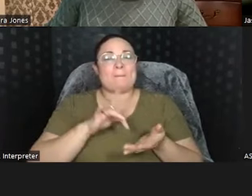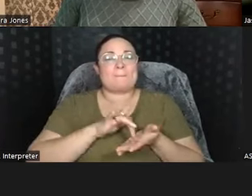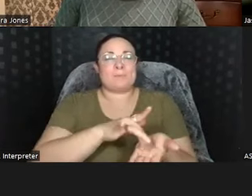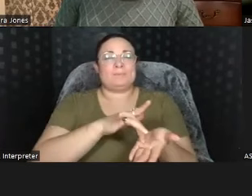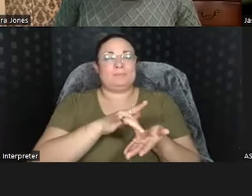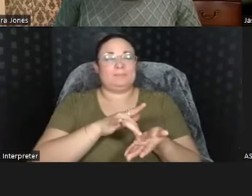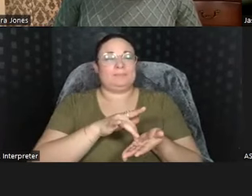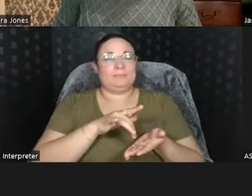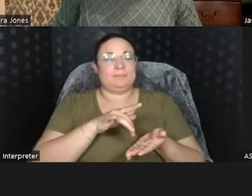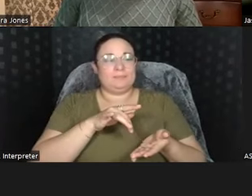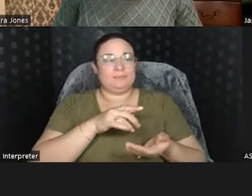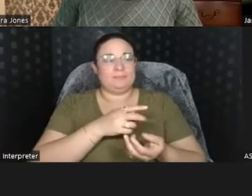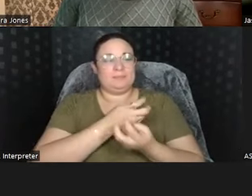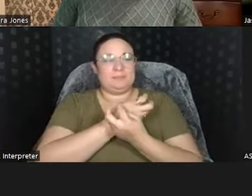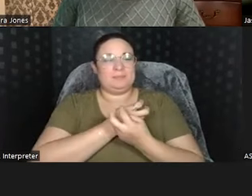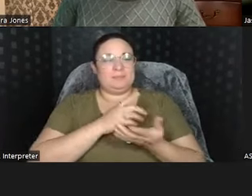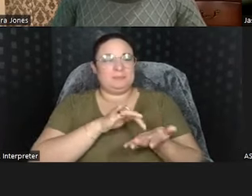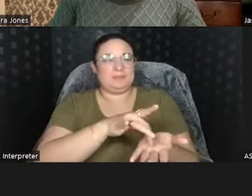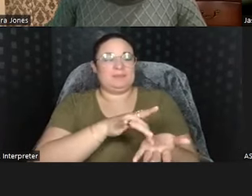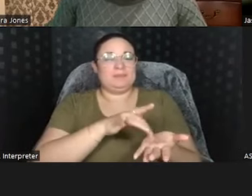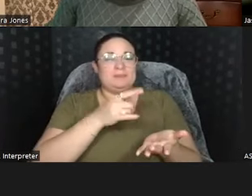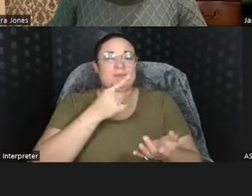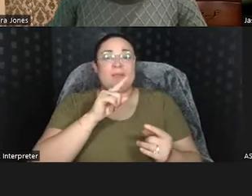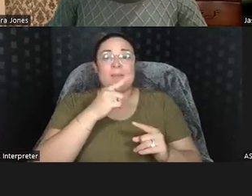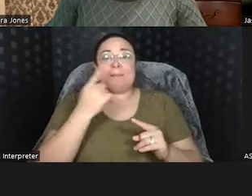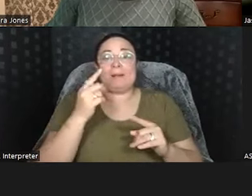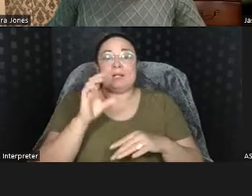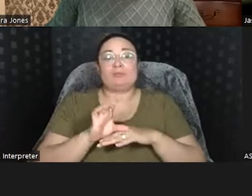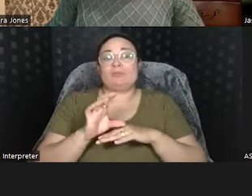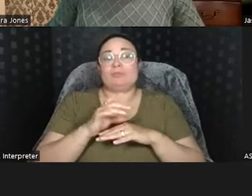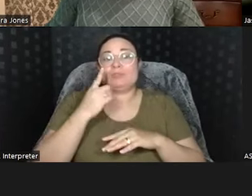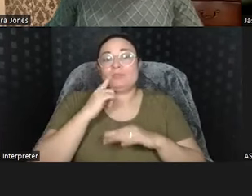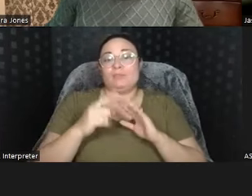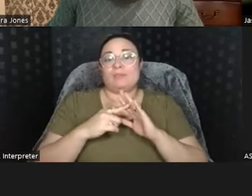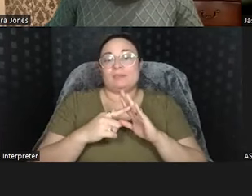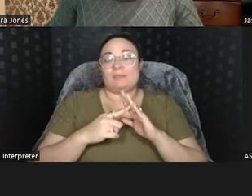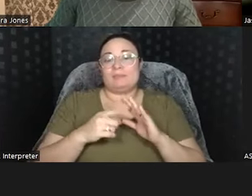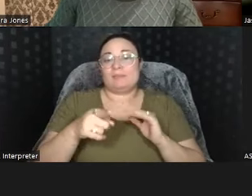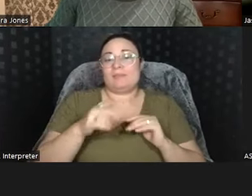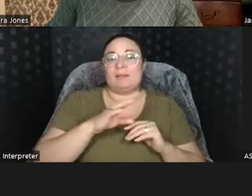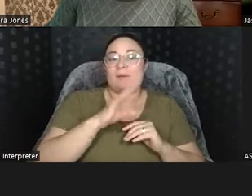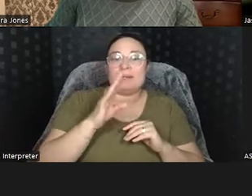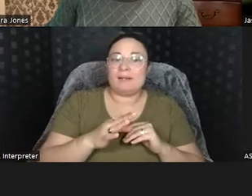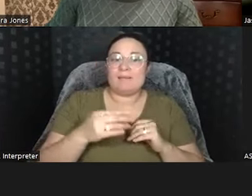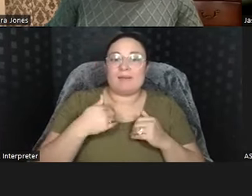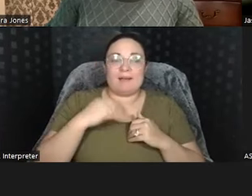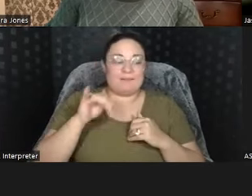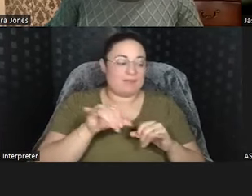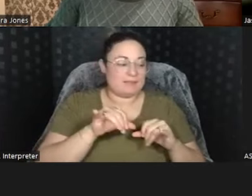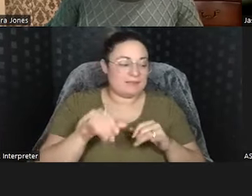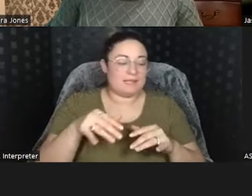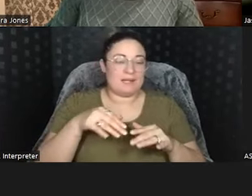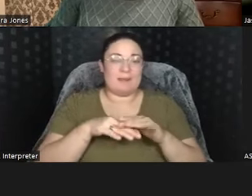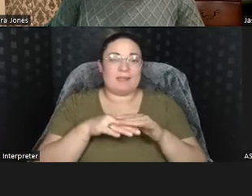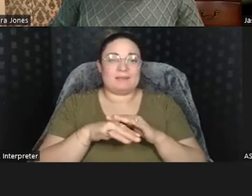them to create dialogue, for example, with Black churches that they would never, again, have the same amount of access